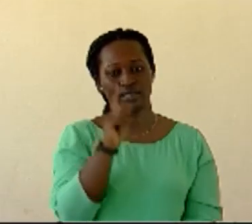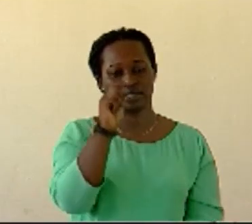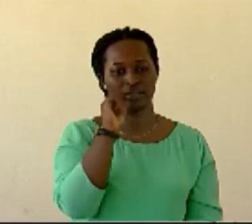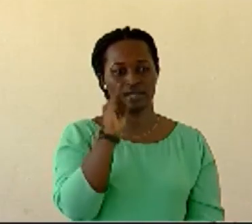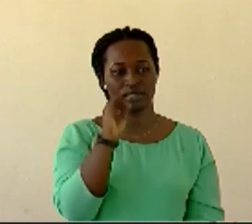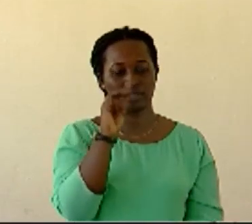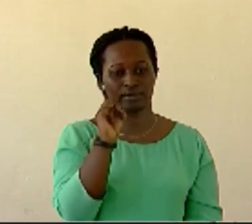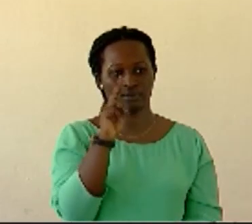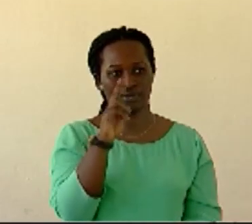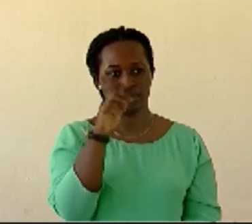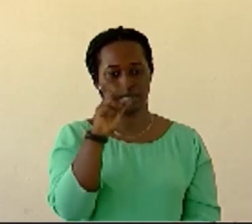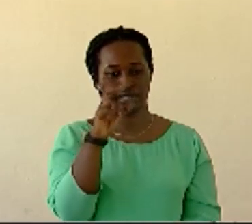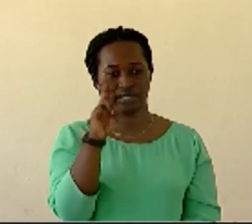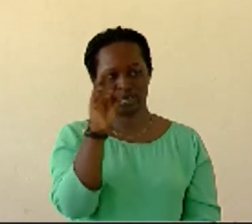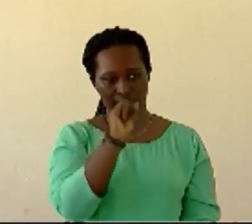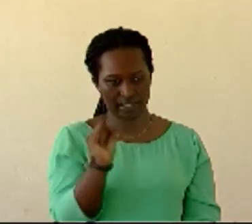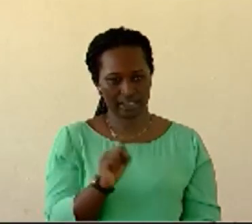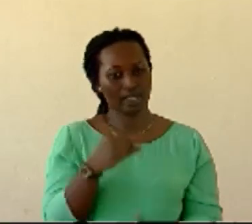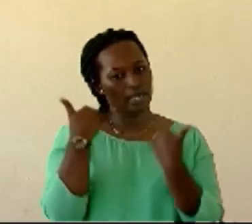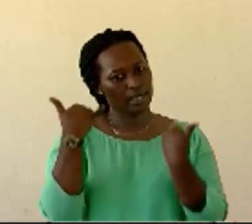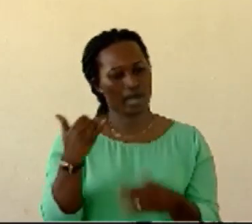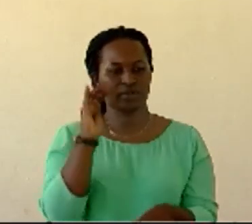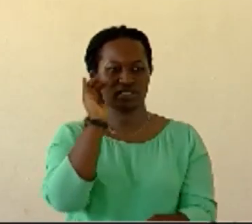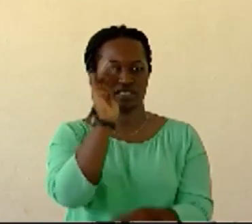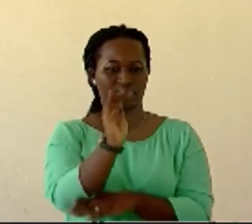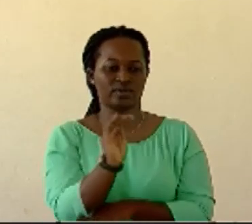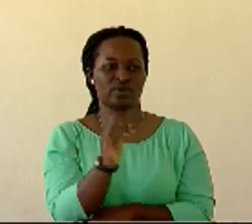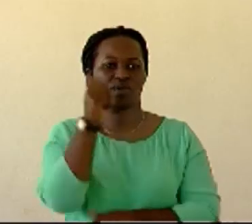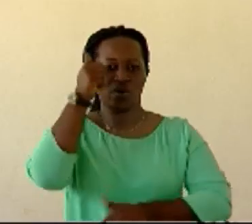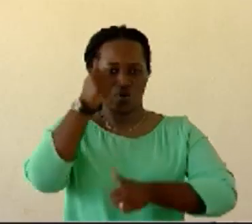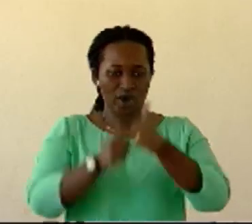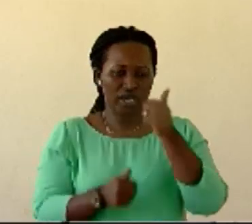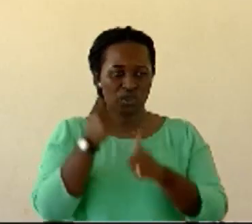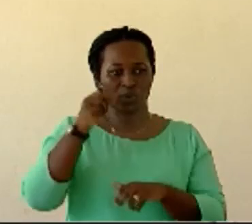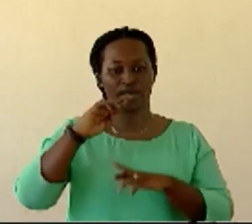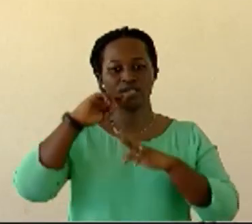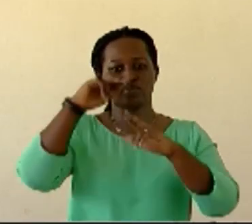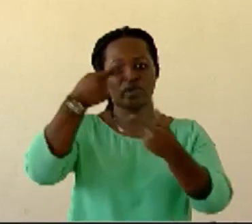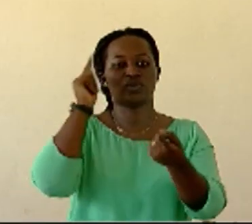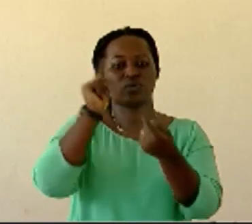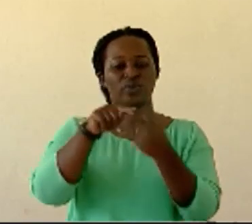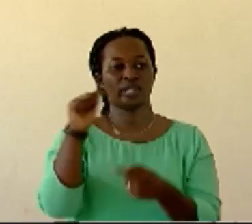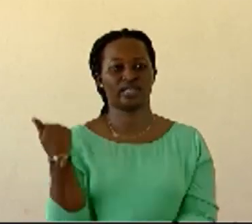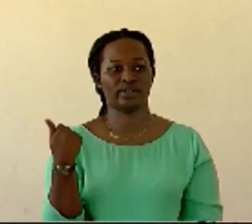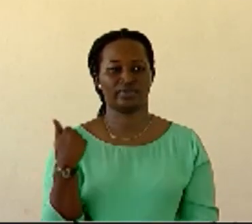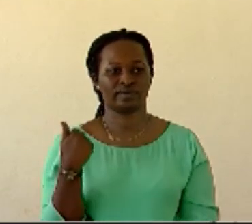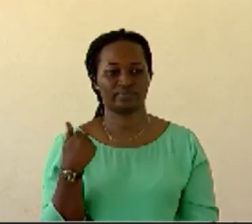plant. My question is, which one responds to the other?